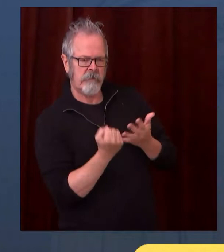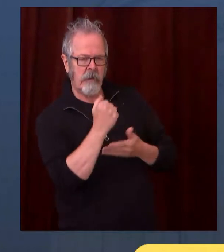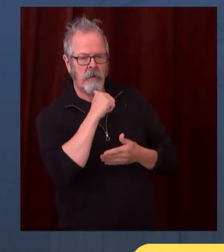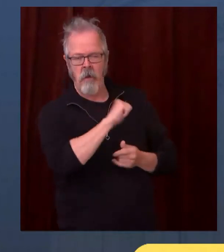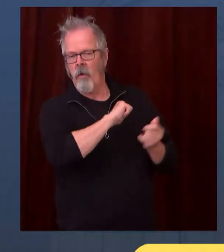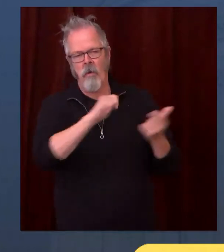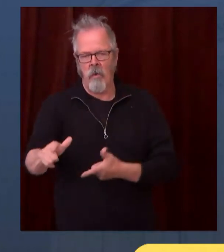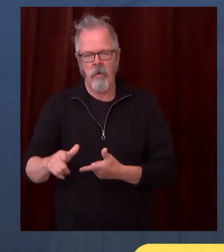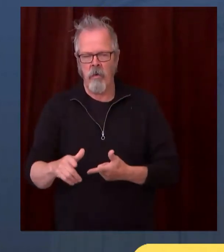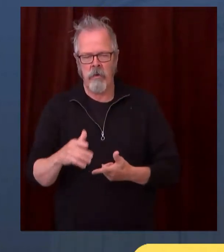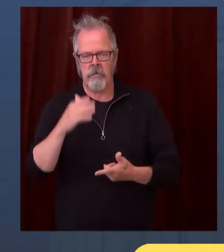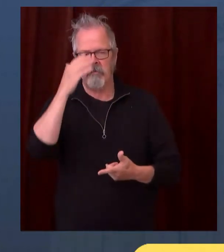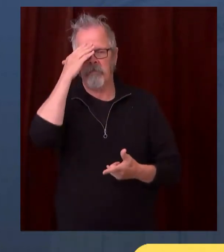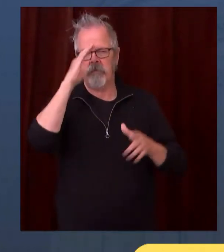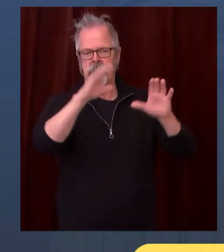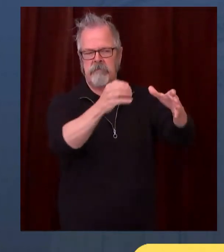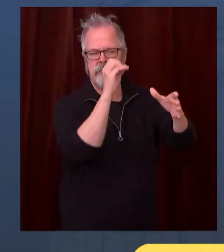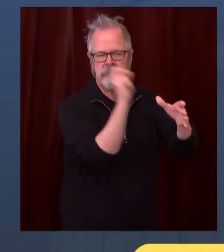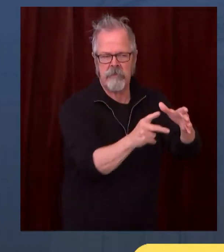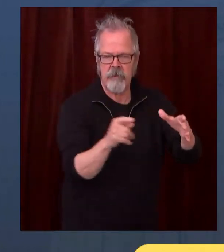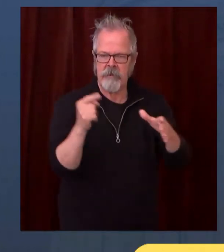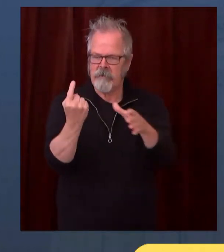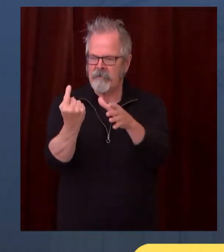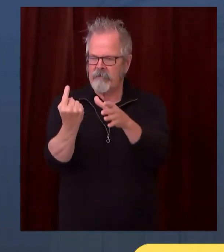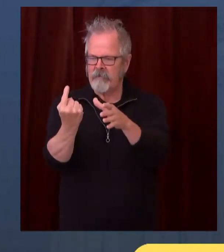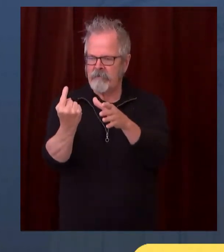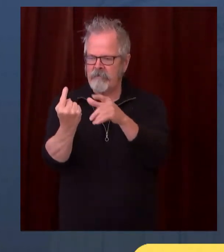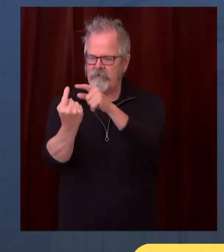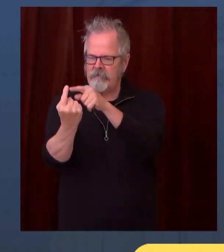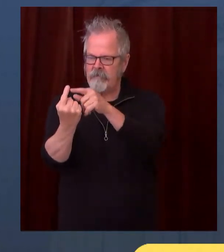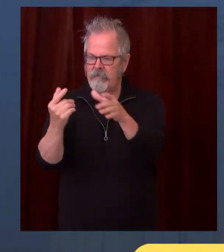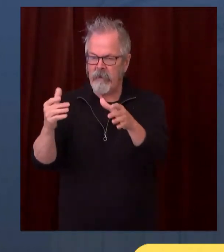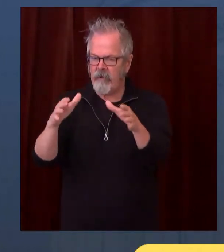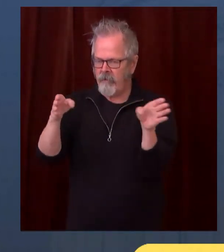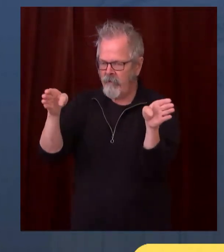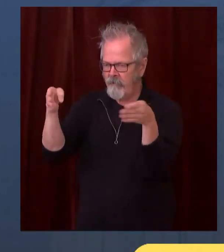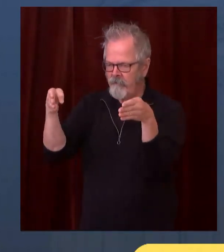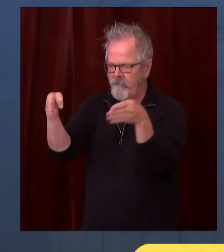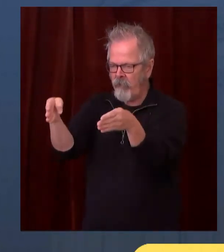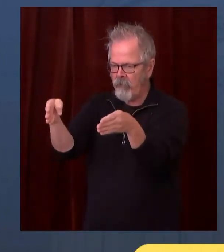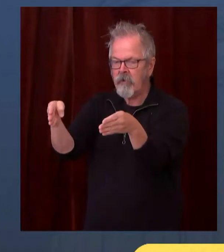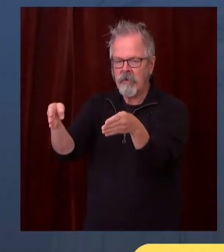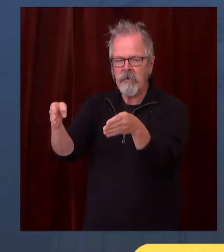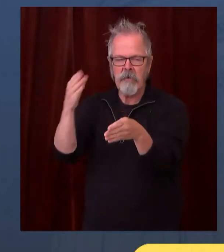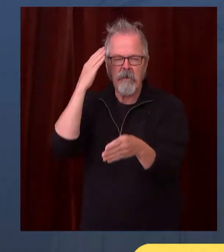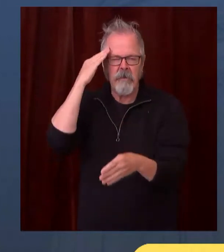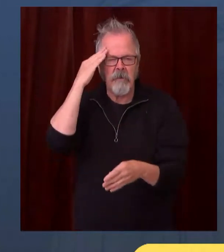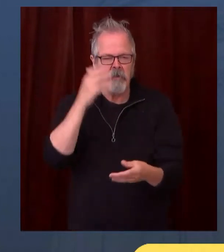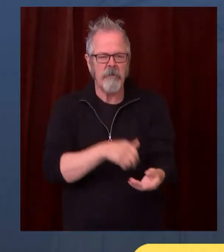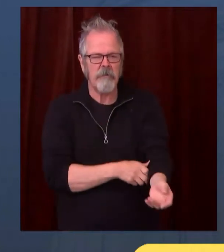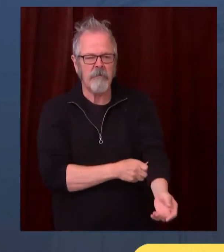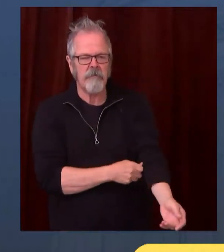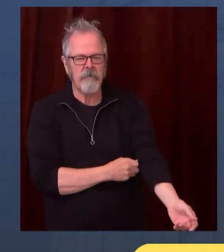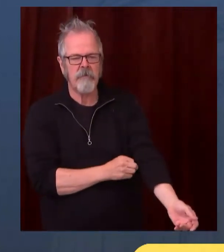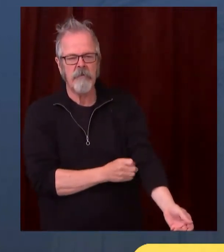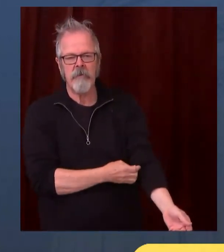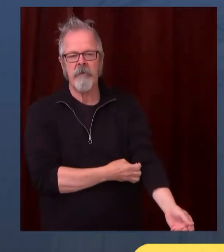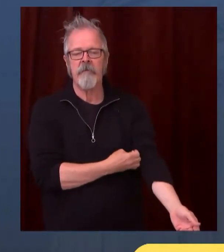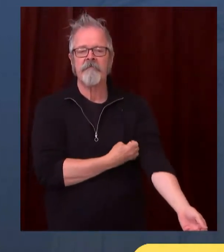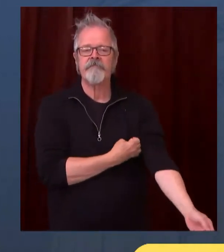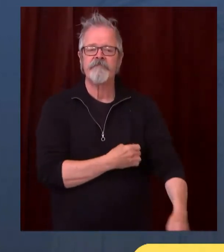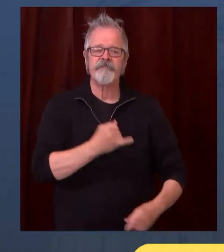in a facility, the facility would be working with the local health jurisdictions, and the local health jurisdiction would be making some determinations on what